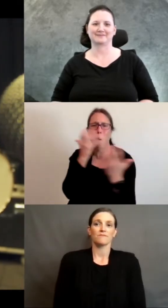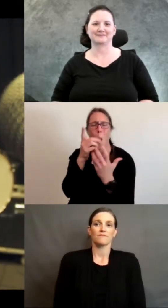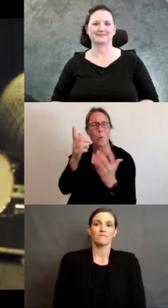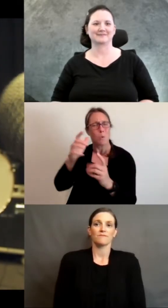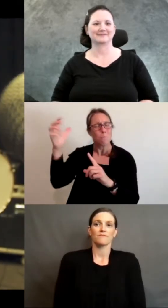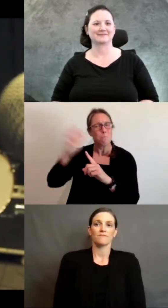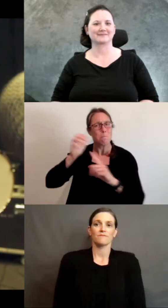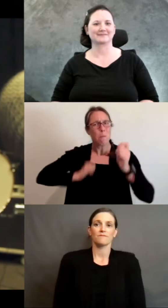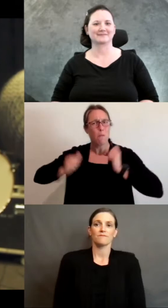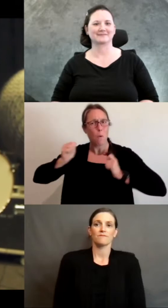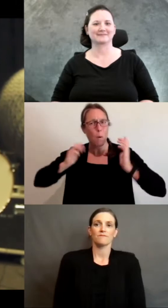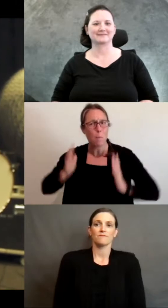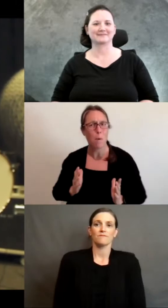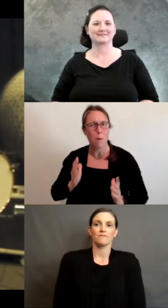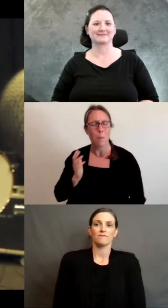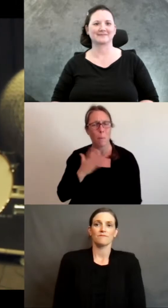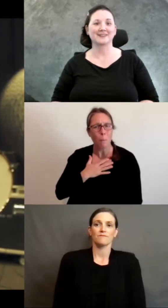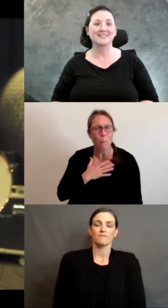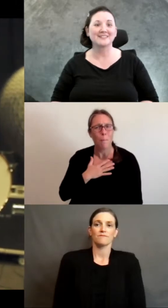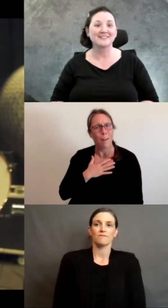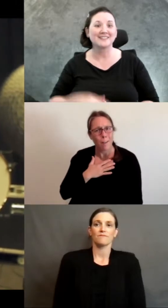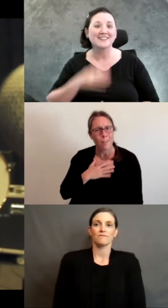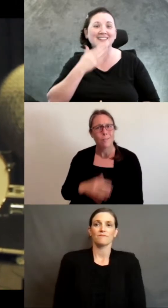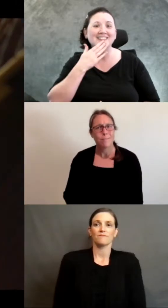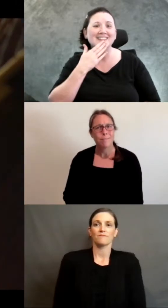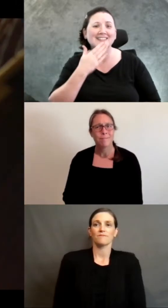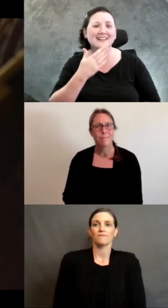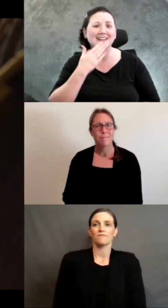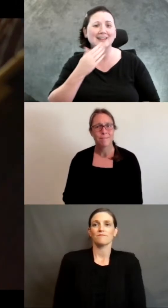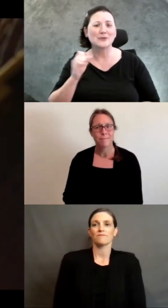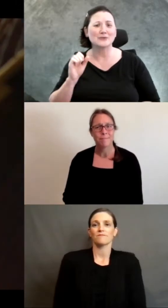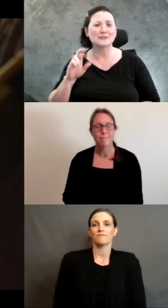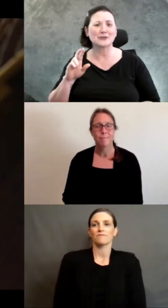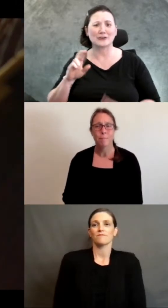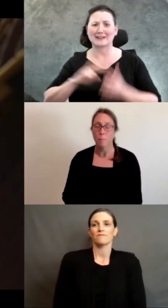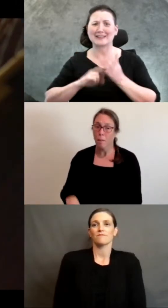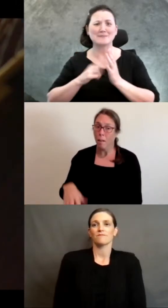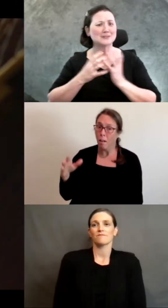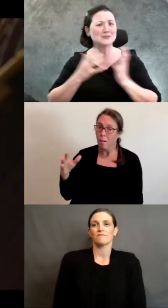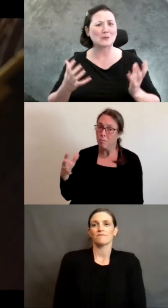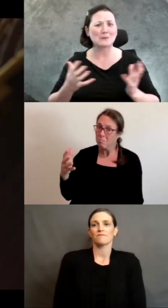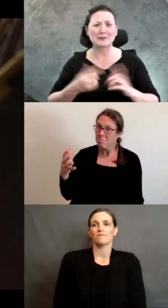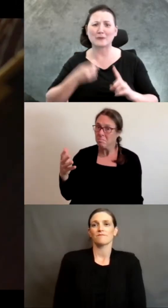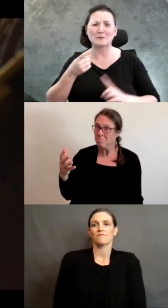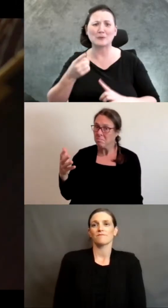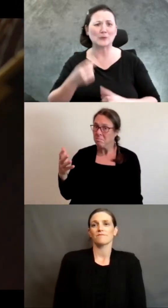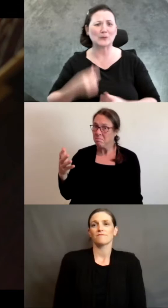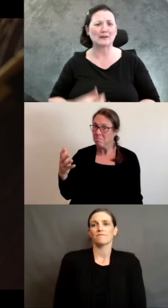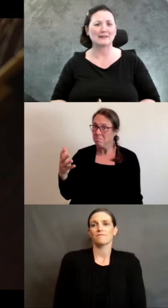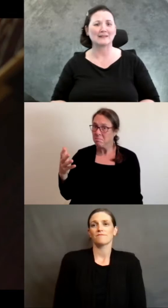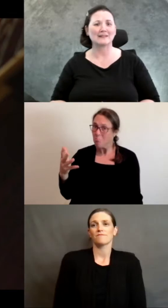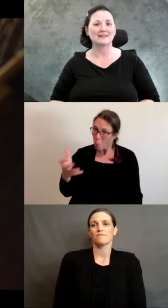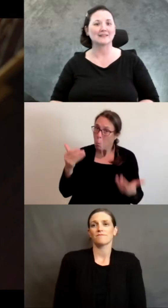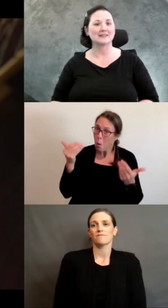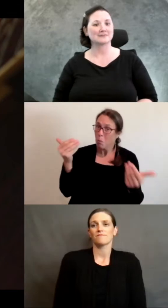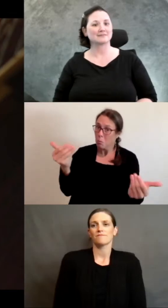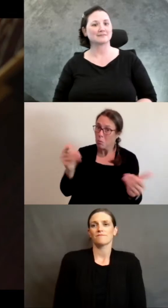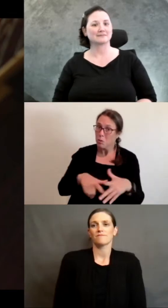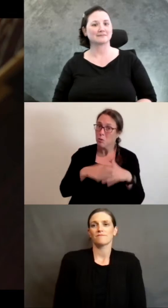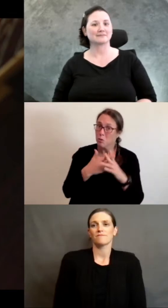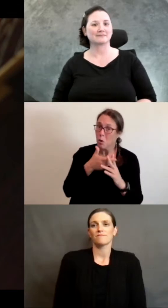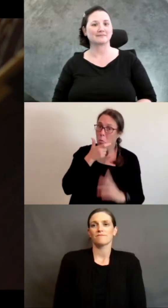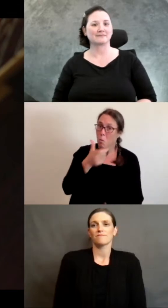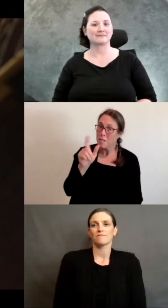you, sir. That means a lot coming from you. Hey, why don't we start things off right by watching some TV?